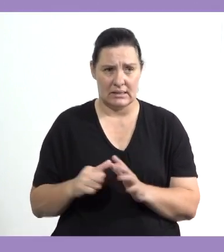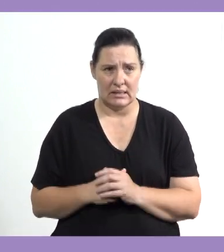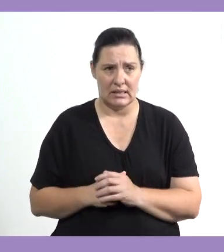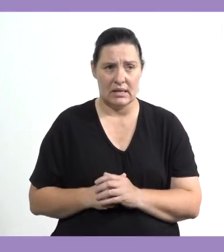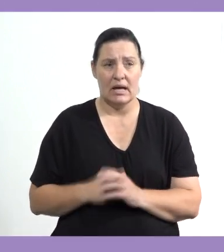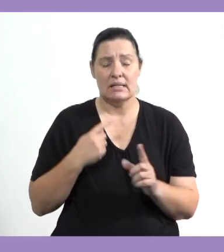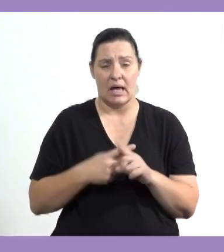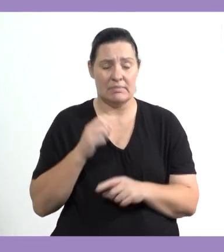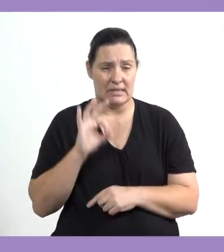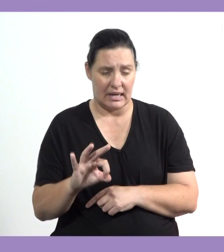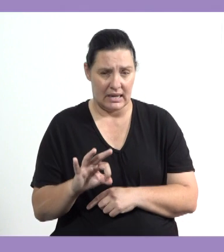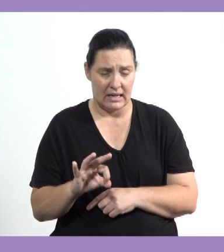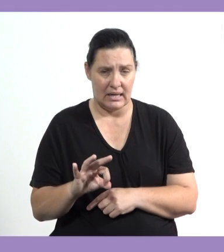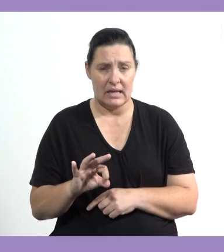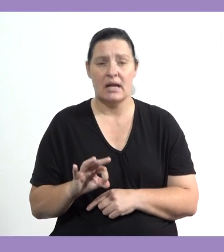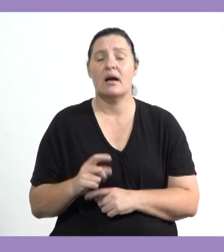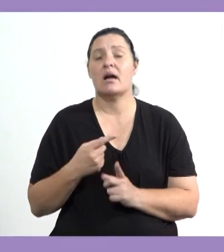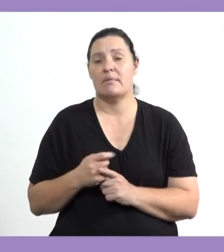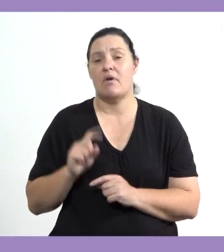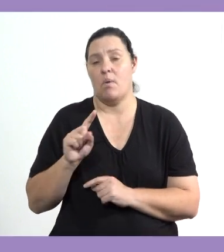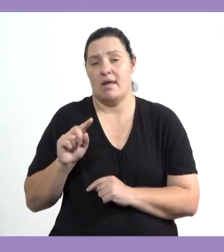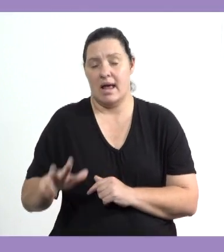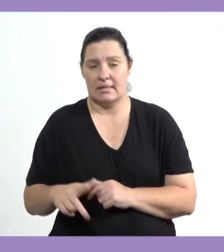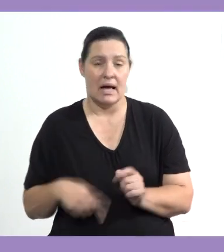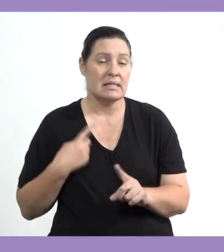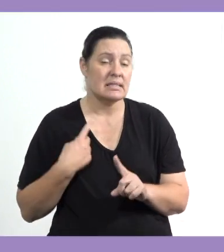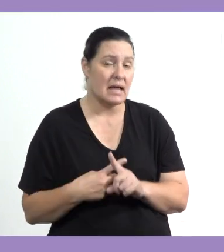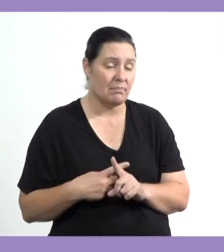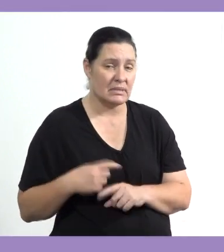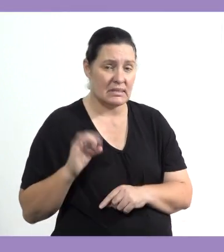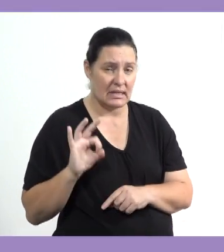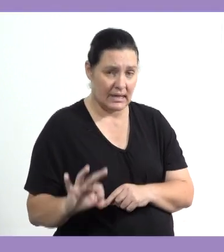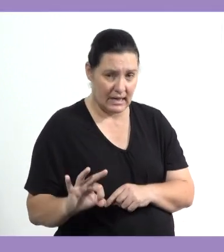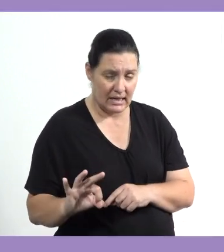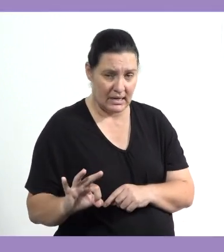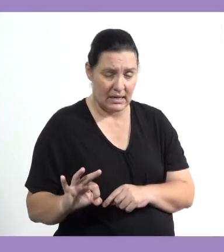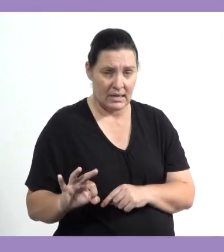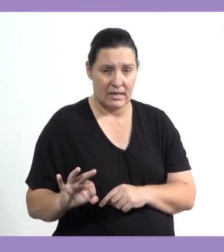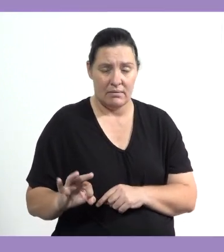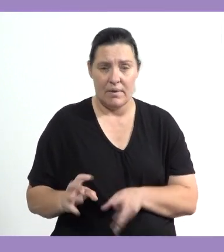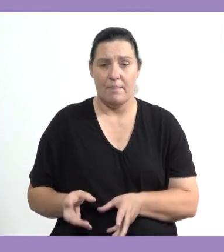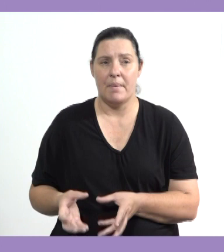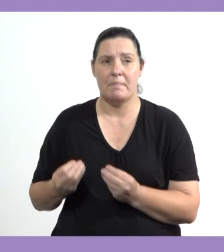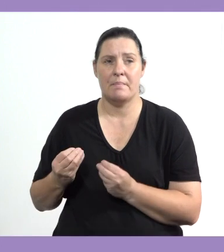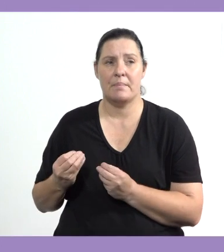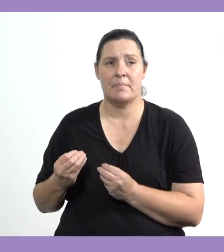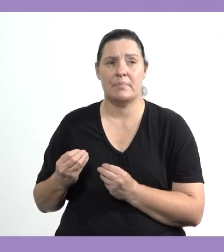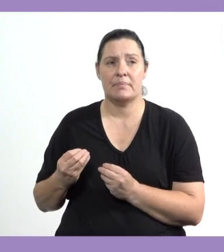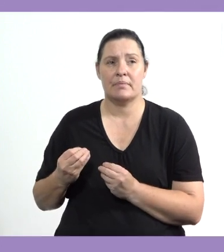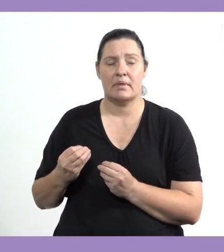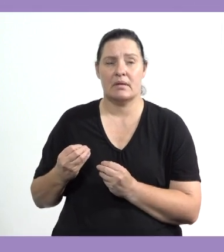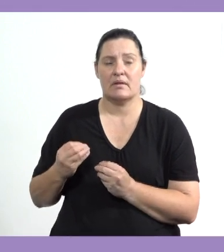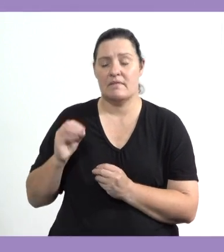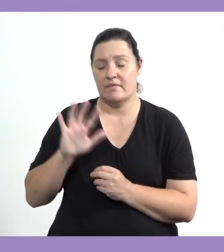when we multiply that by 3, that gives us an 18. And when we say 18 multiplied by 3, that gives